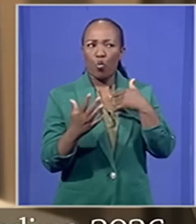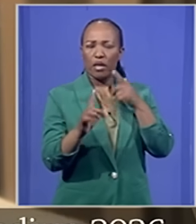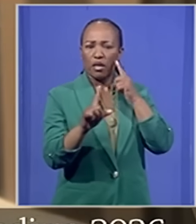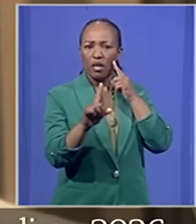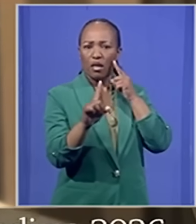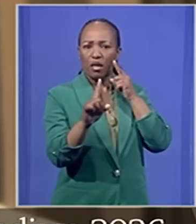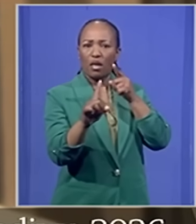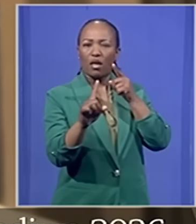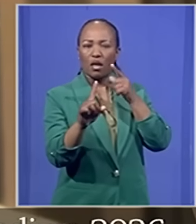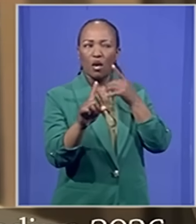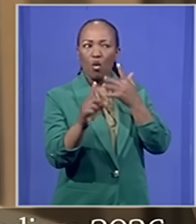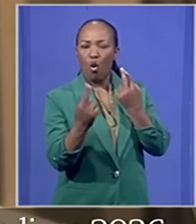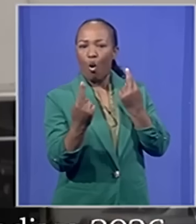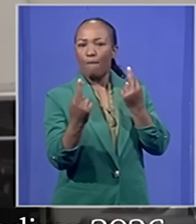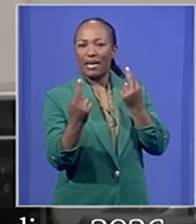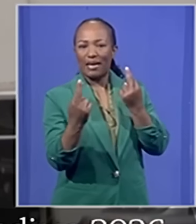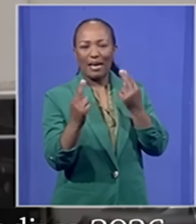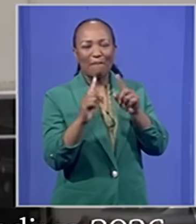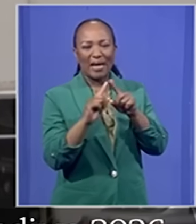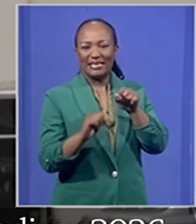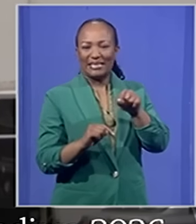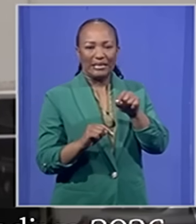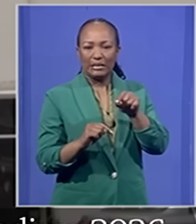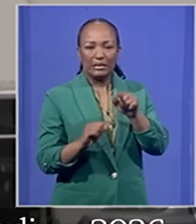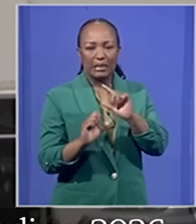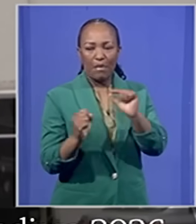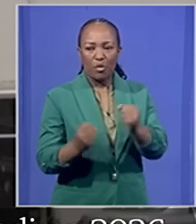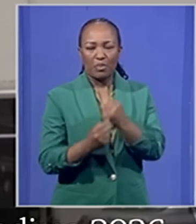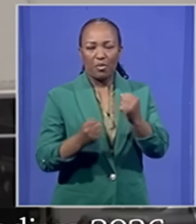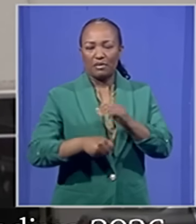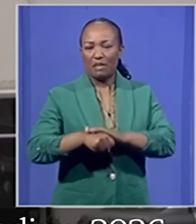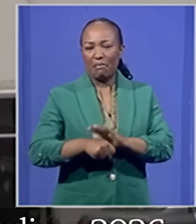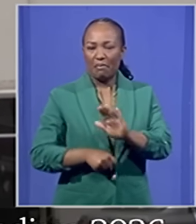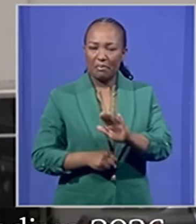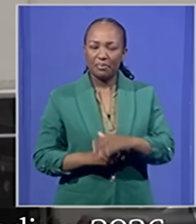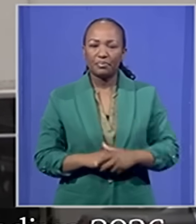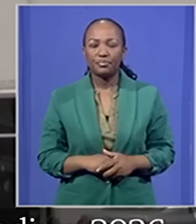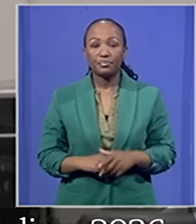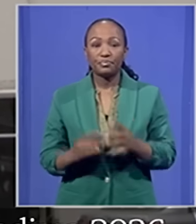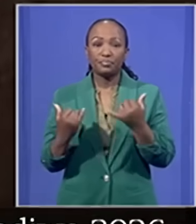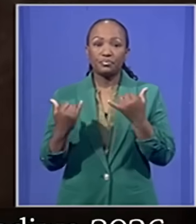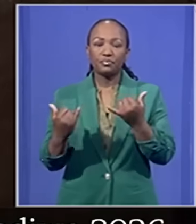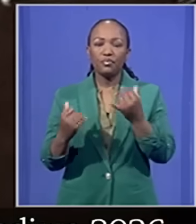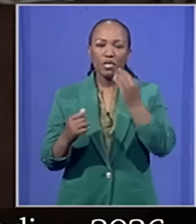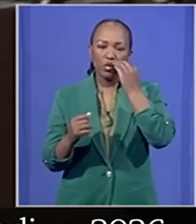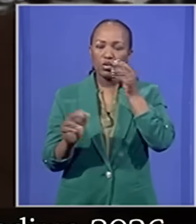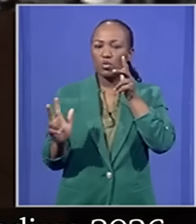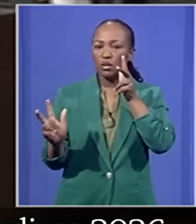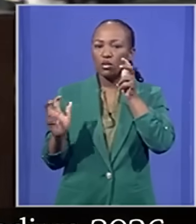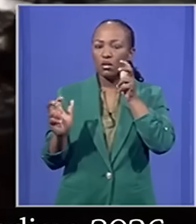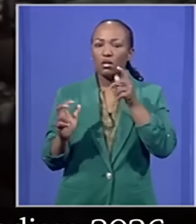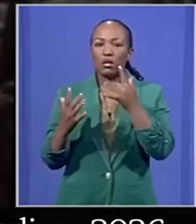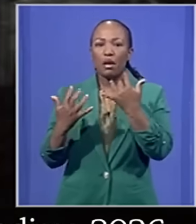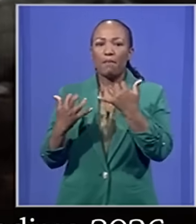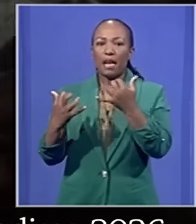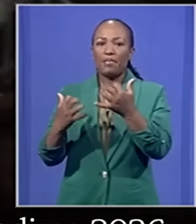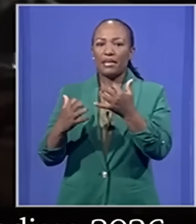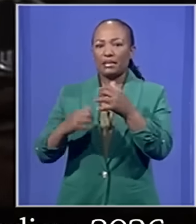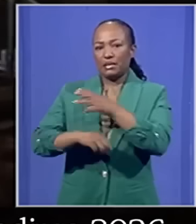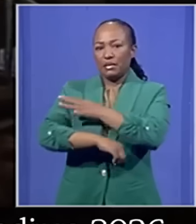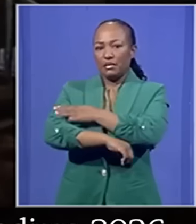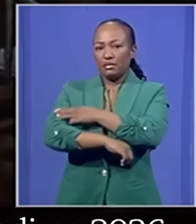and unrealistic. Mo kgasong ya gompieno re tla utlwa fa Mmusakgotla wa Palamente a sena tsholofelo ya